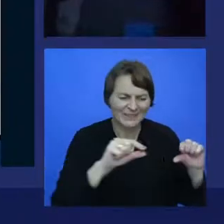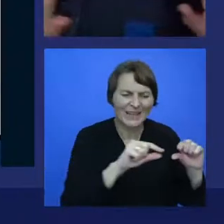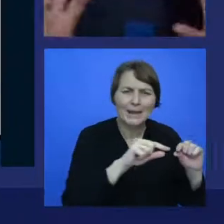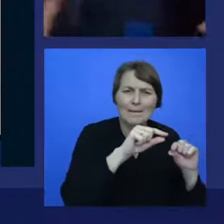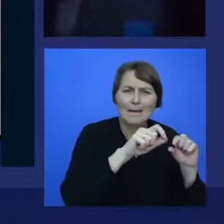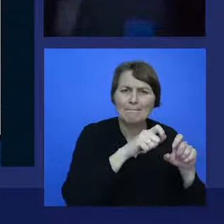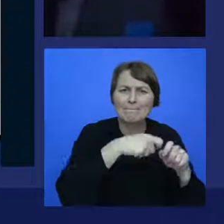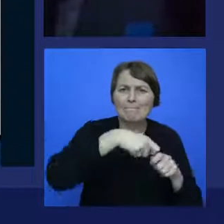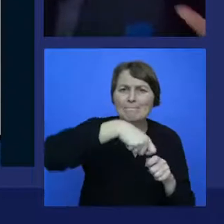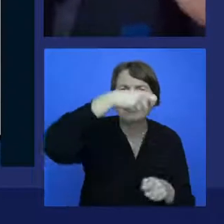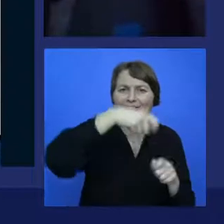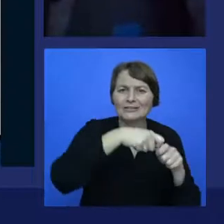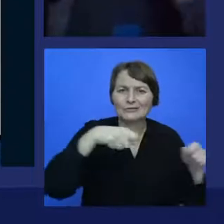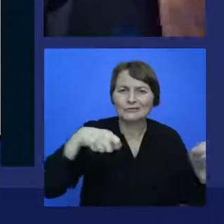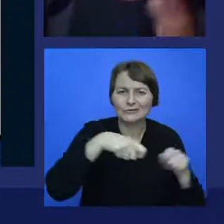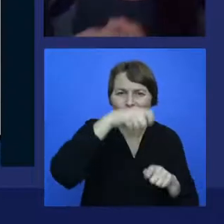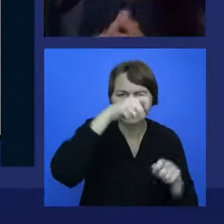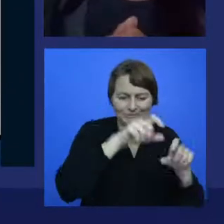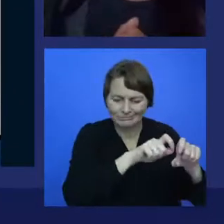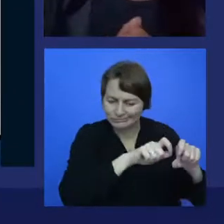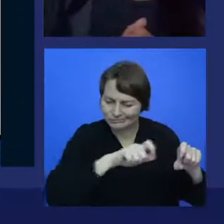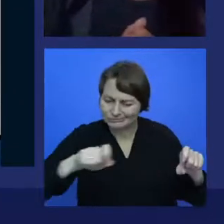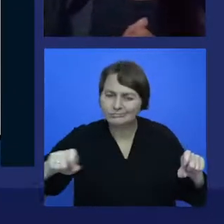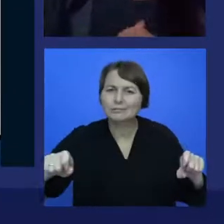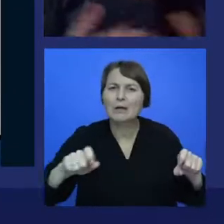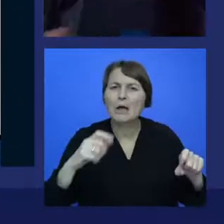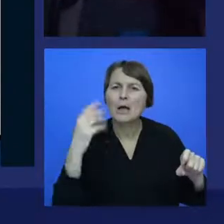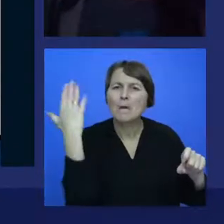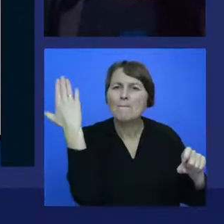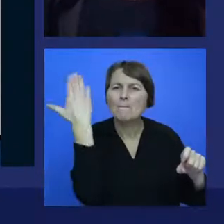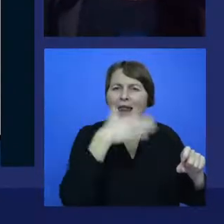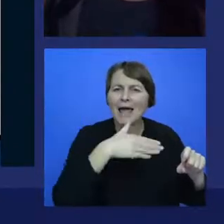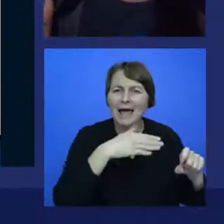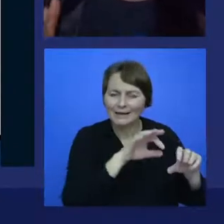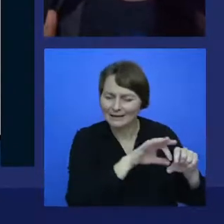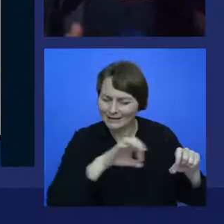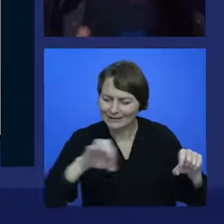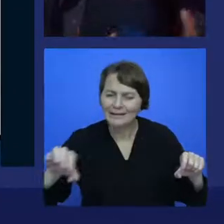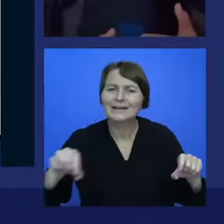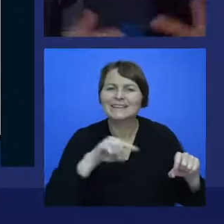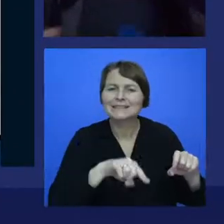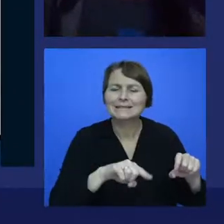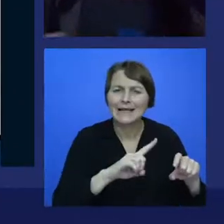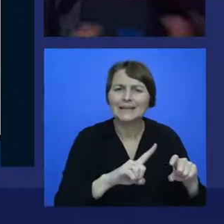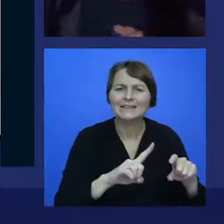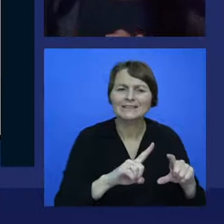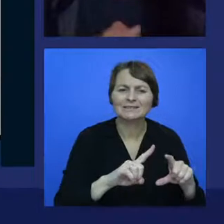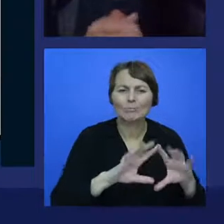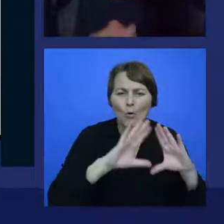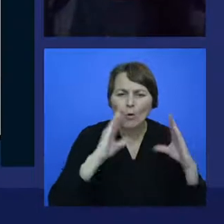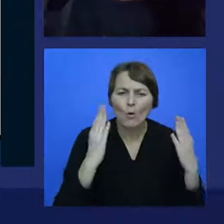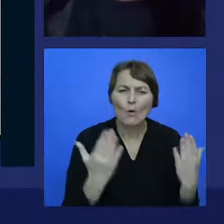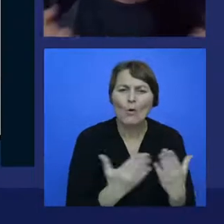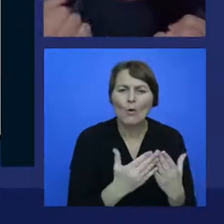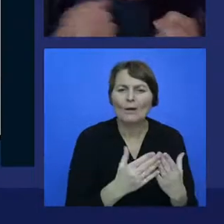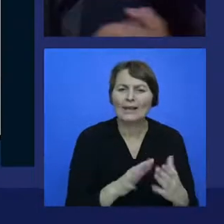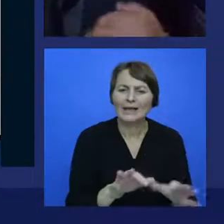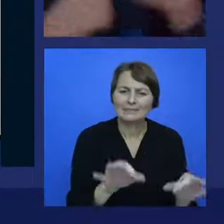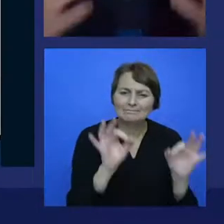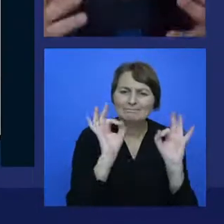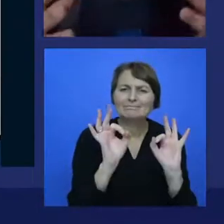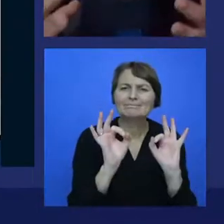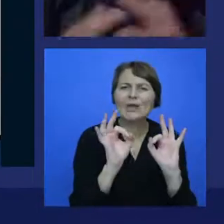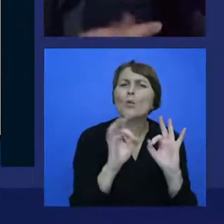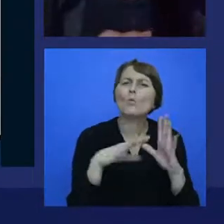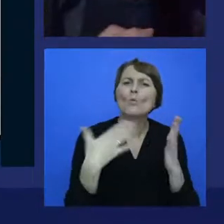gold writing the golden rule, and it had all of these principles on it. And I loved it. I thought it was such a good pun, if you will. Like, what are the